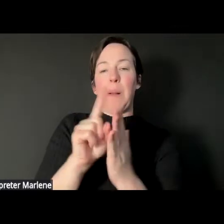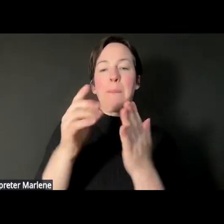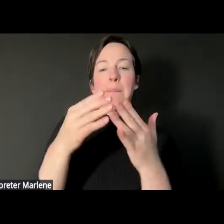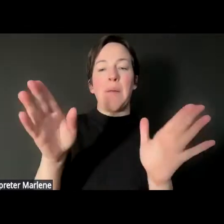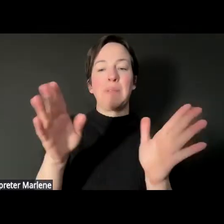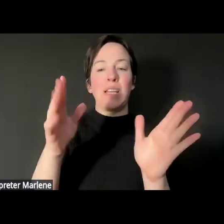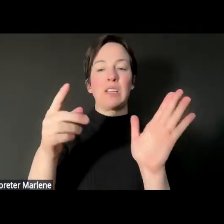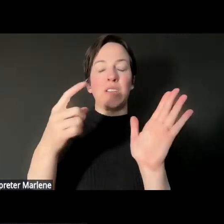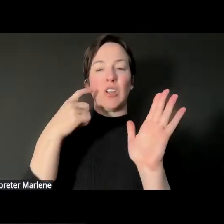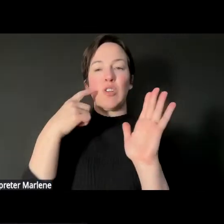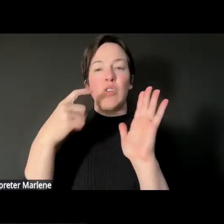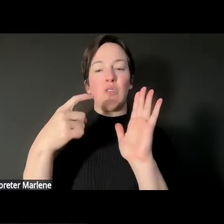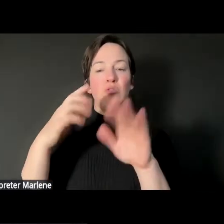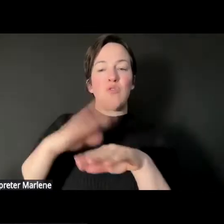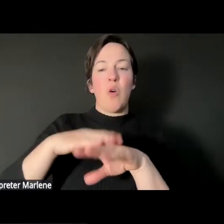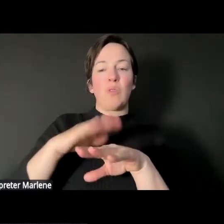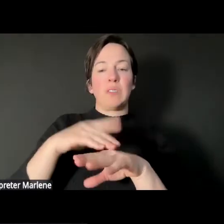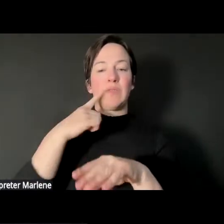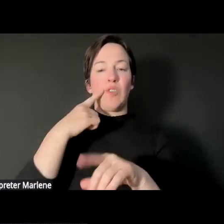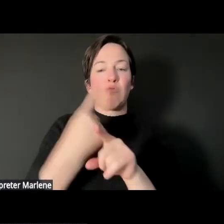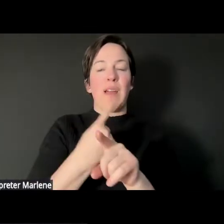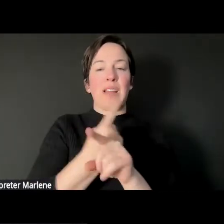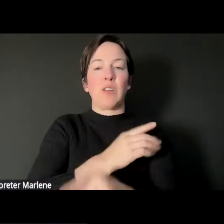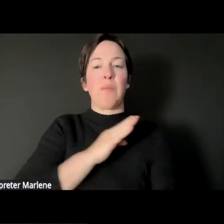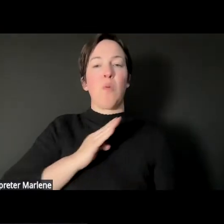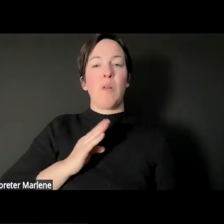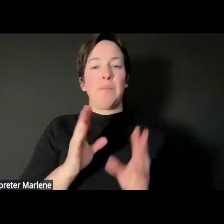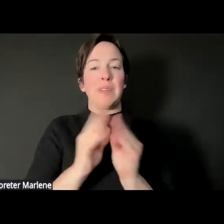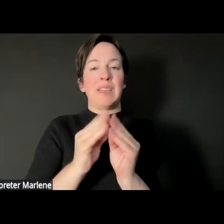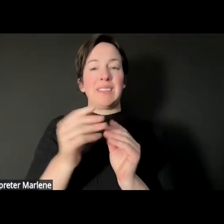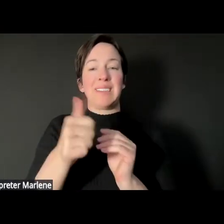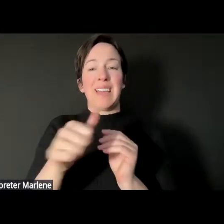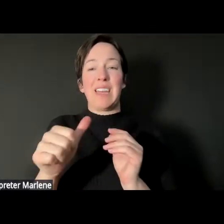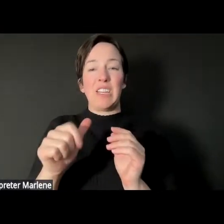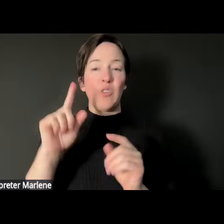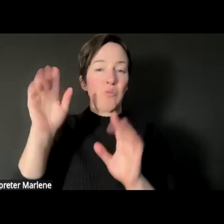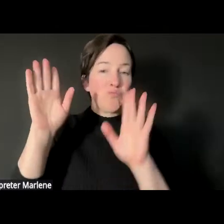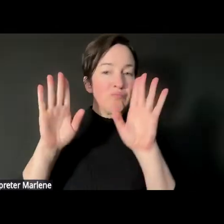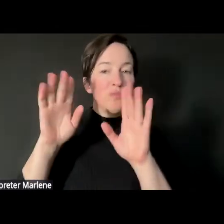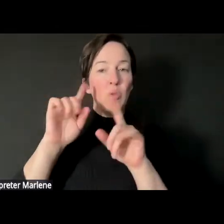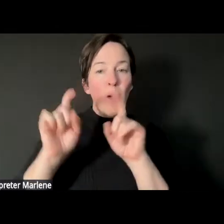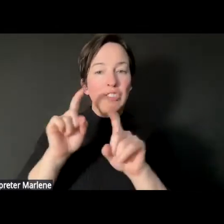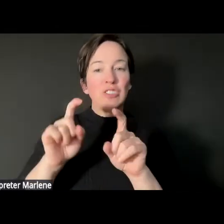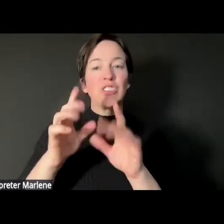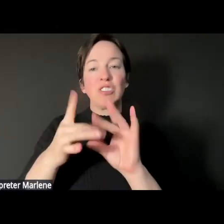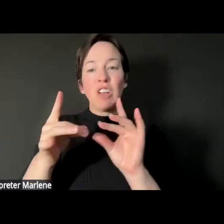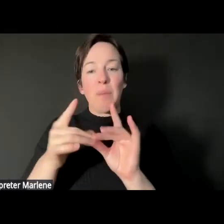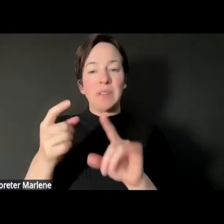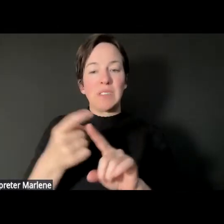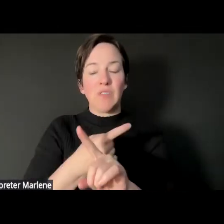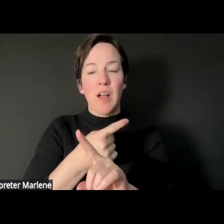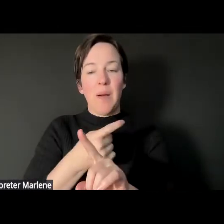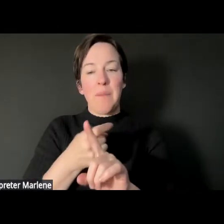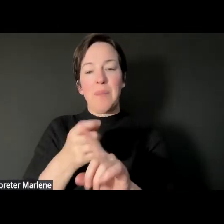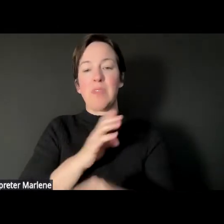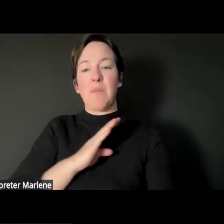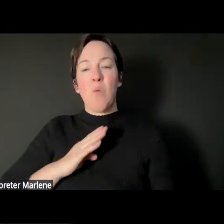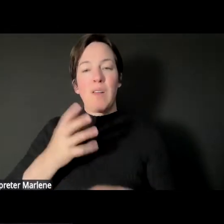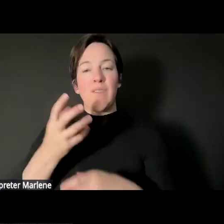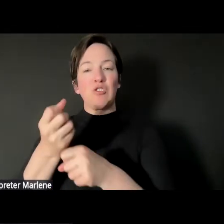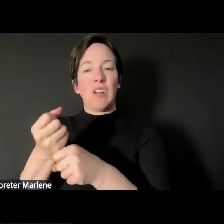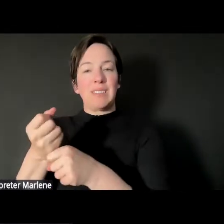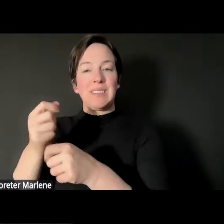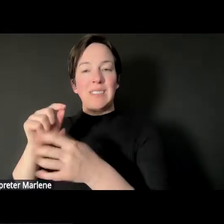regularly scheduled board meetings. Are there any questions or comments from the Board of Trustees or Superintendent with respect to